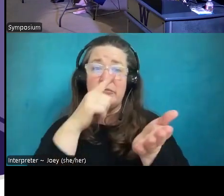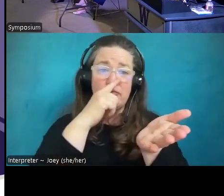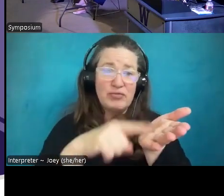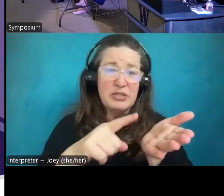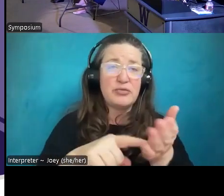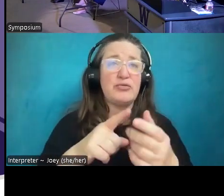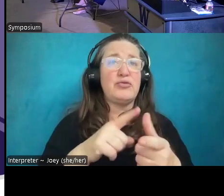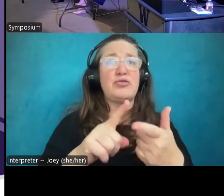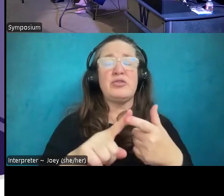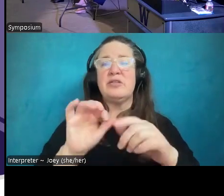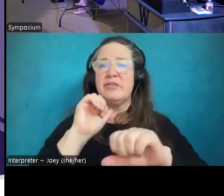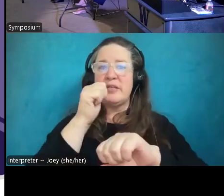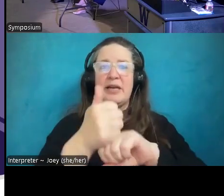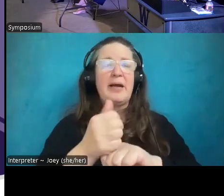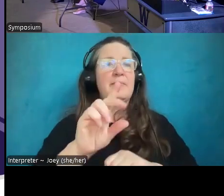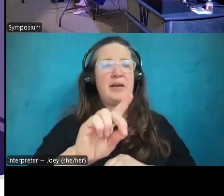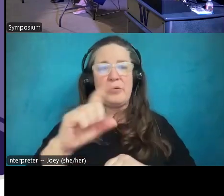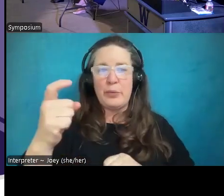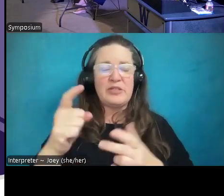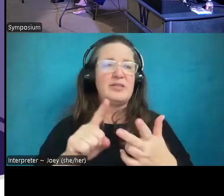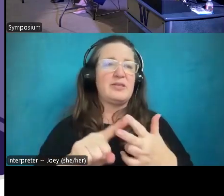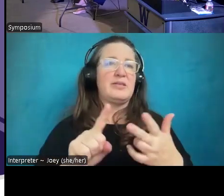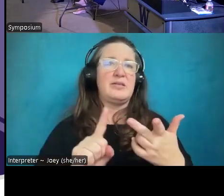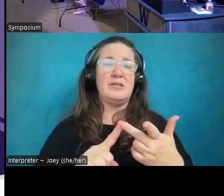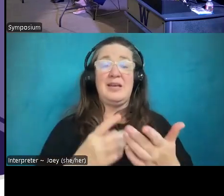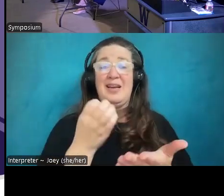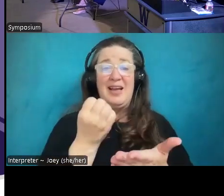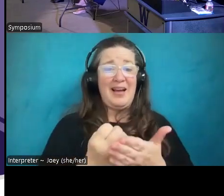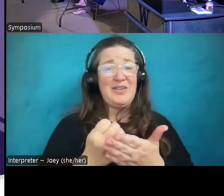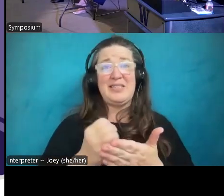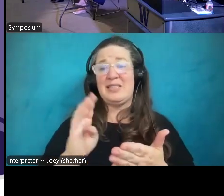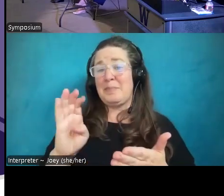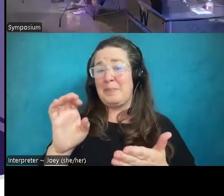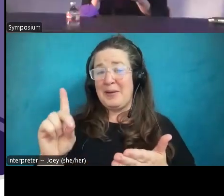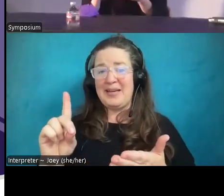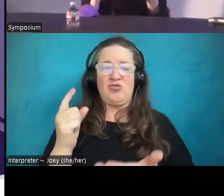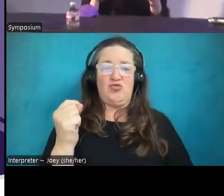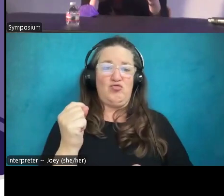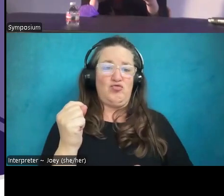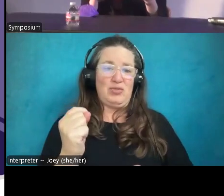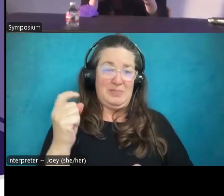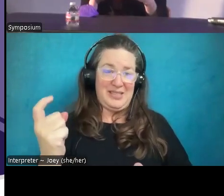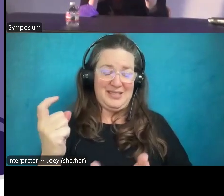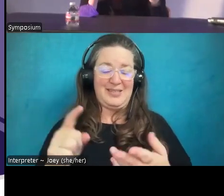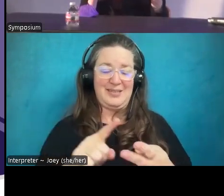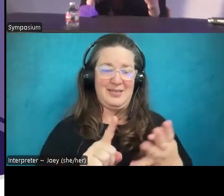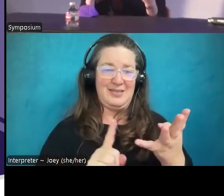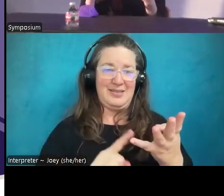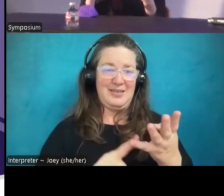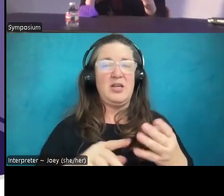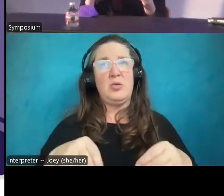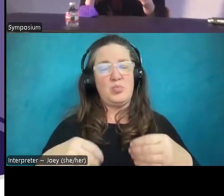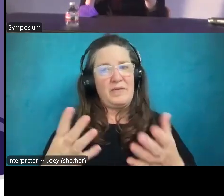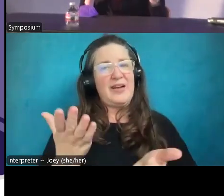the diagnosis, on coming up with evidence-based treatments, on providing education to the healthcare system, to changing